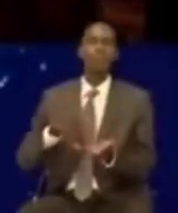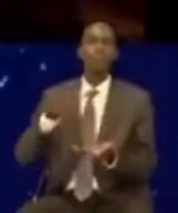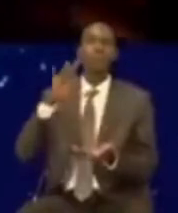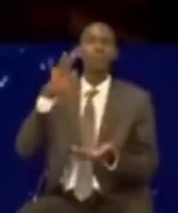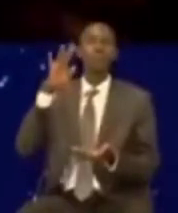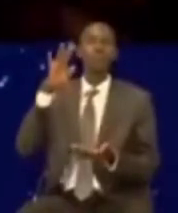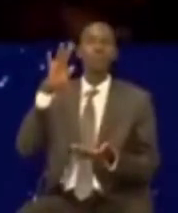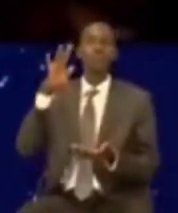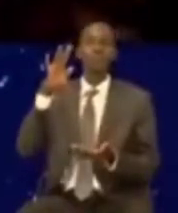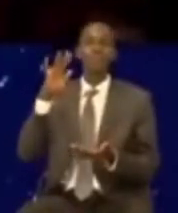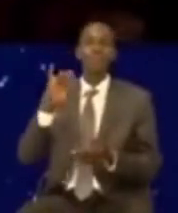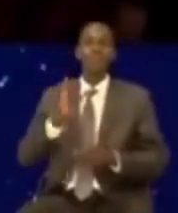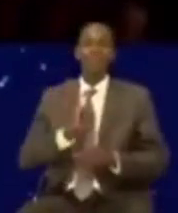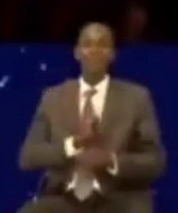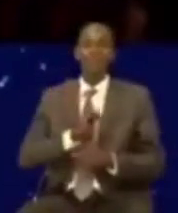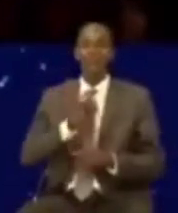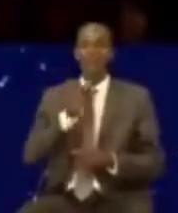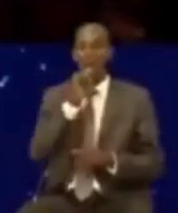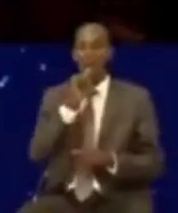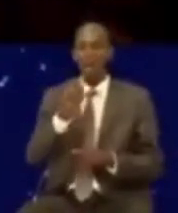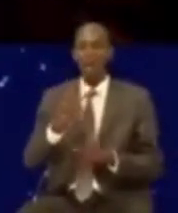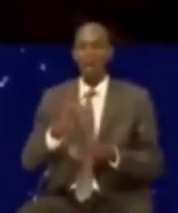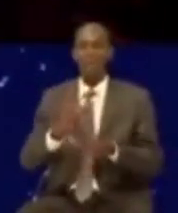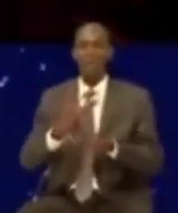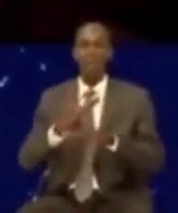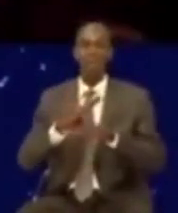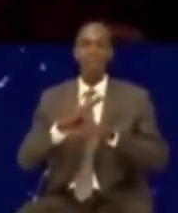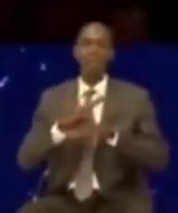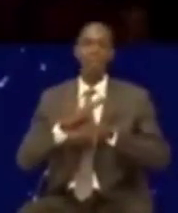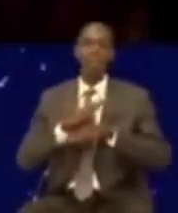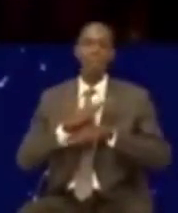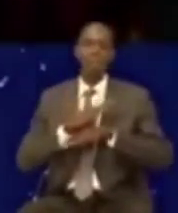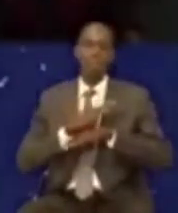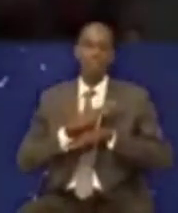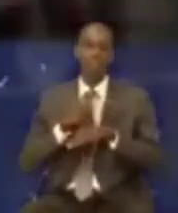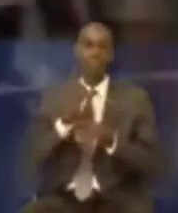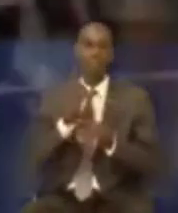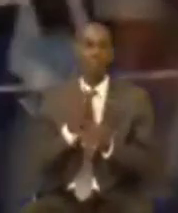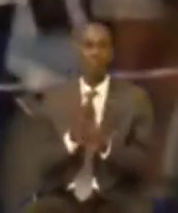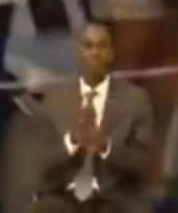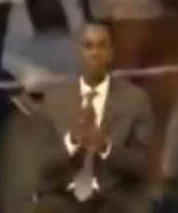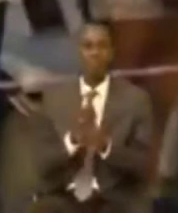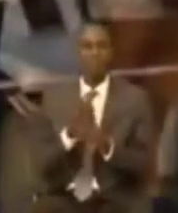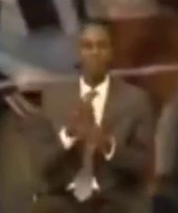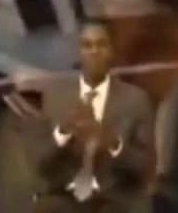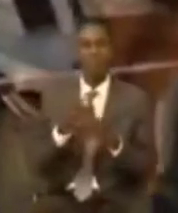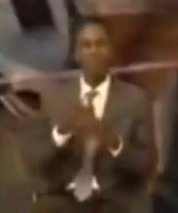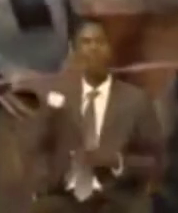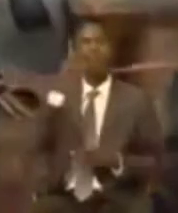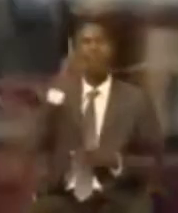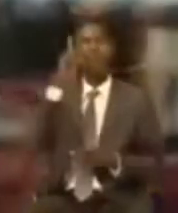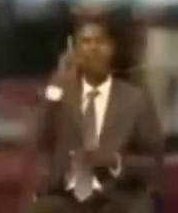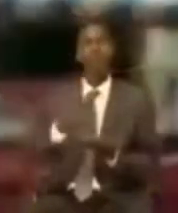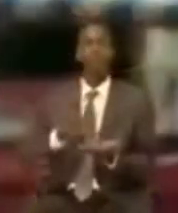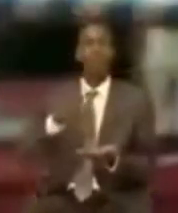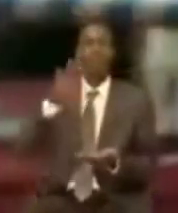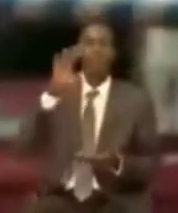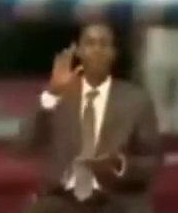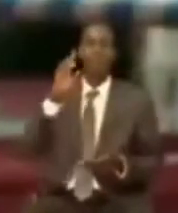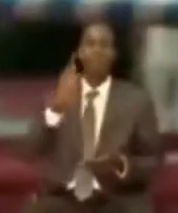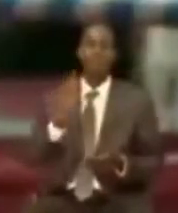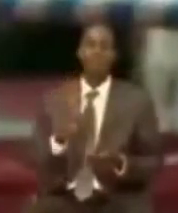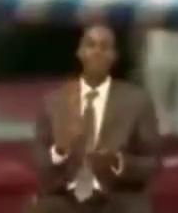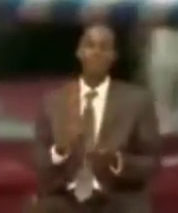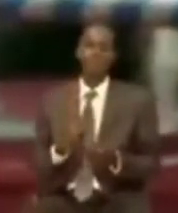is about Nathaniel Bassey and the church, the program that is happening at Divine